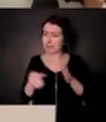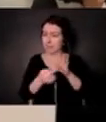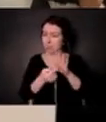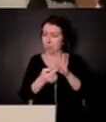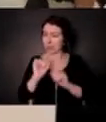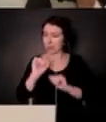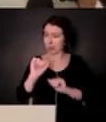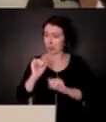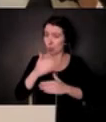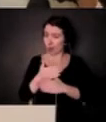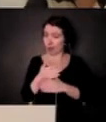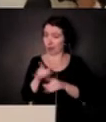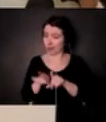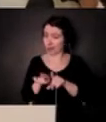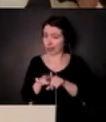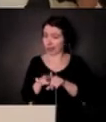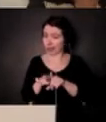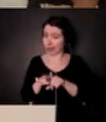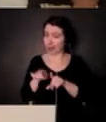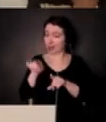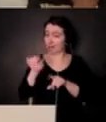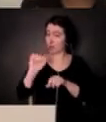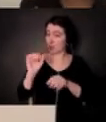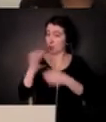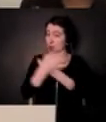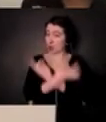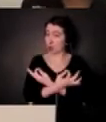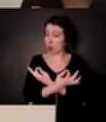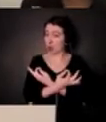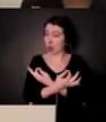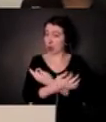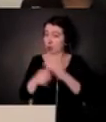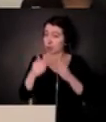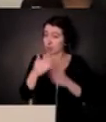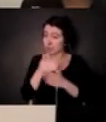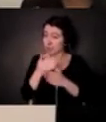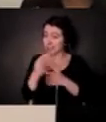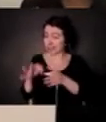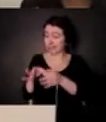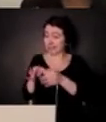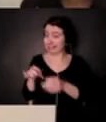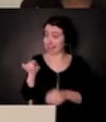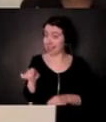practice kind of comes into that, or how you perceive your yoga practice.